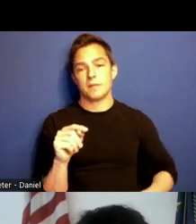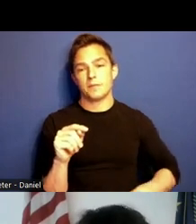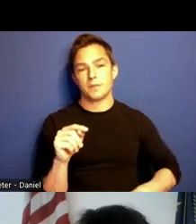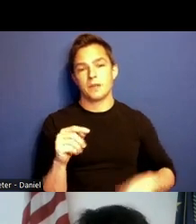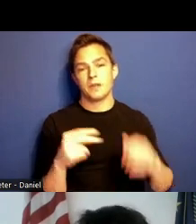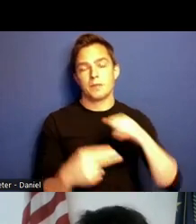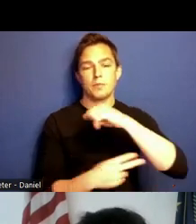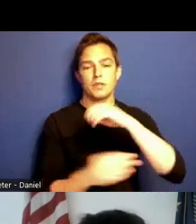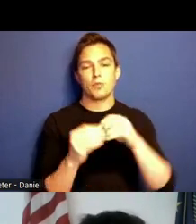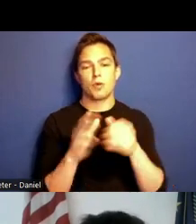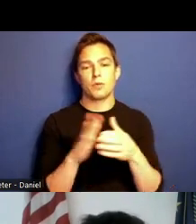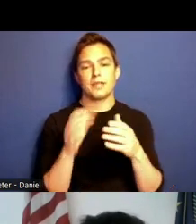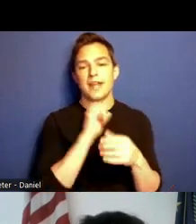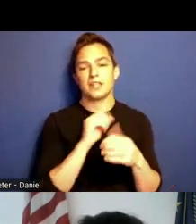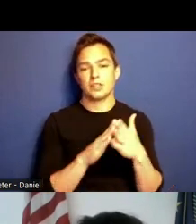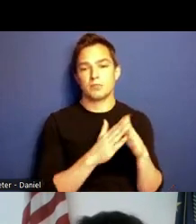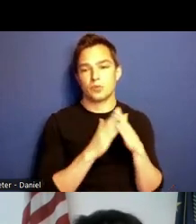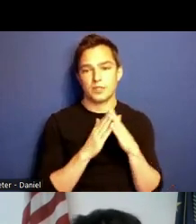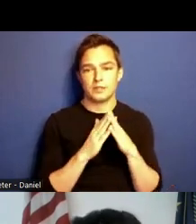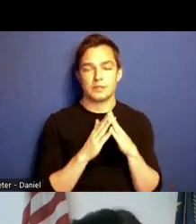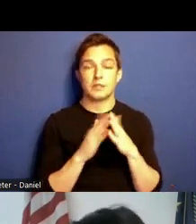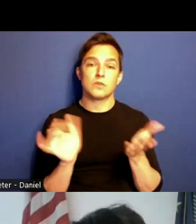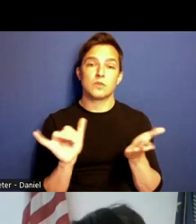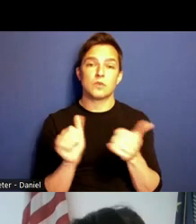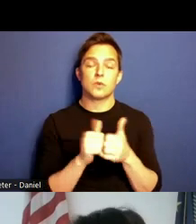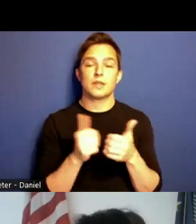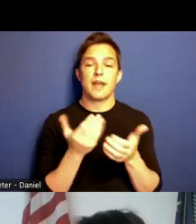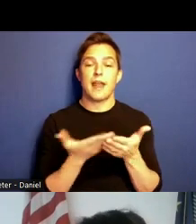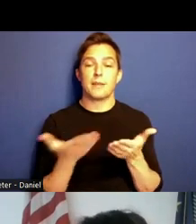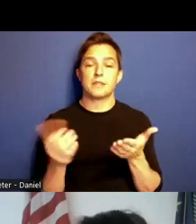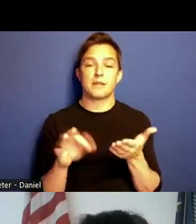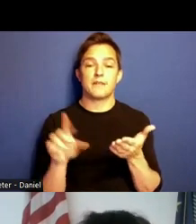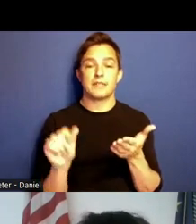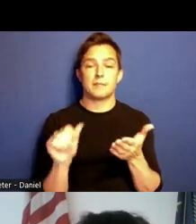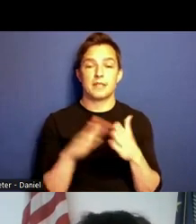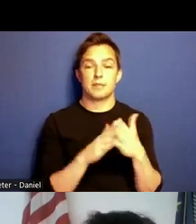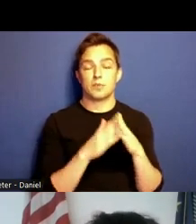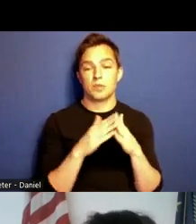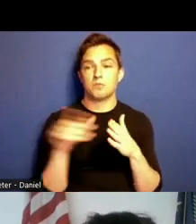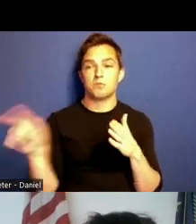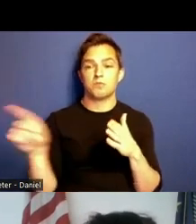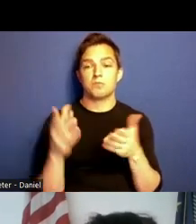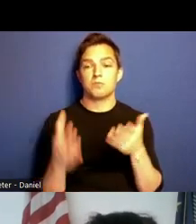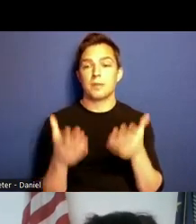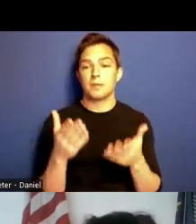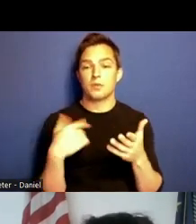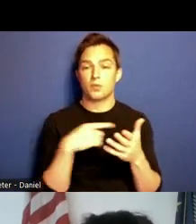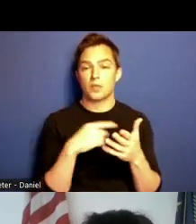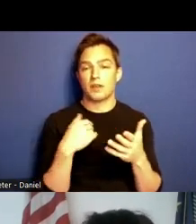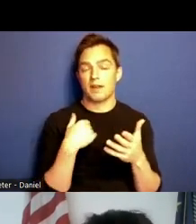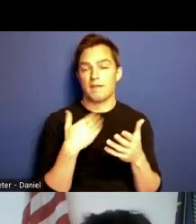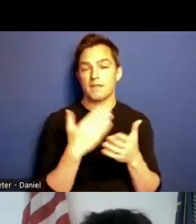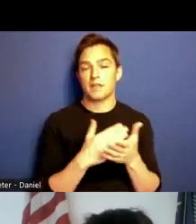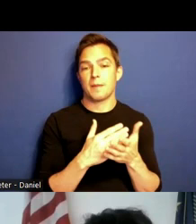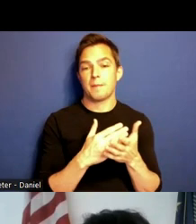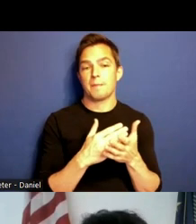aging community and with elements of the disability community that maybe we kind of have some threads,